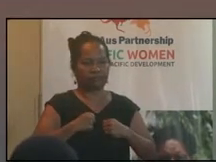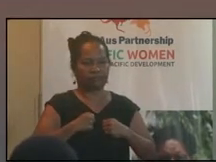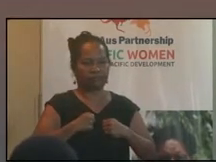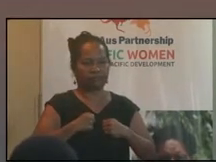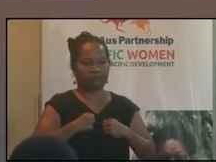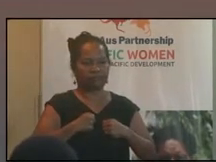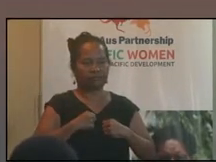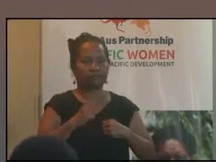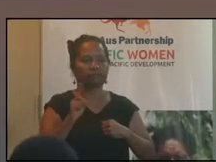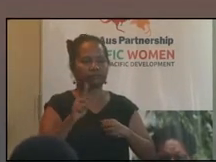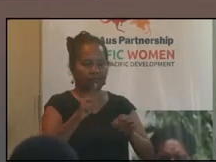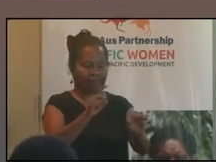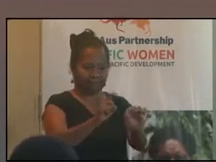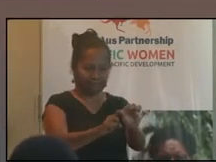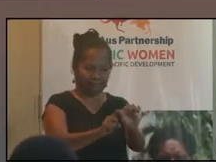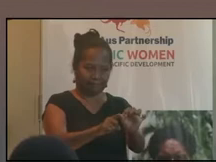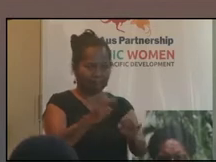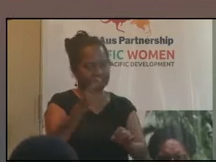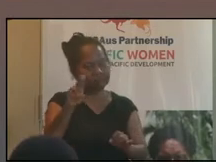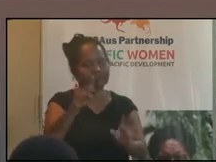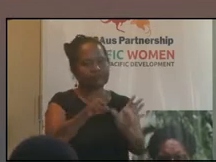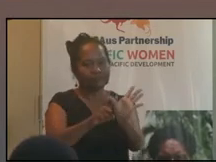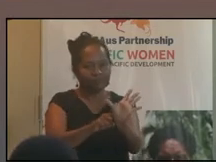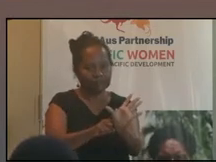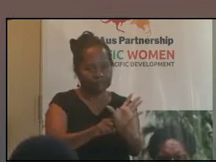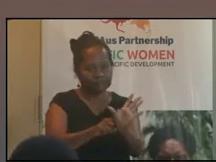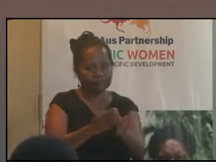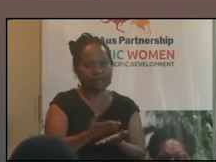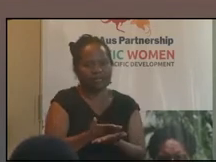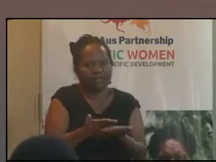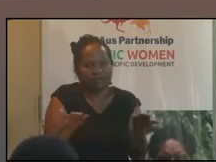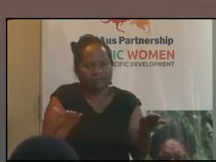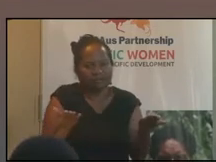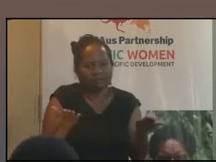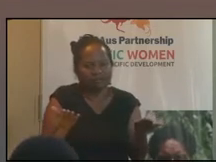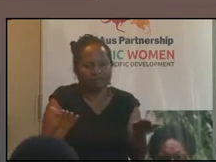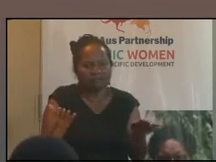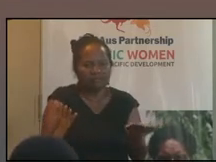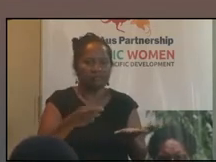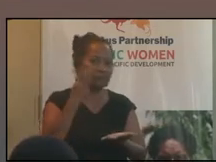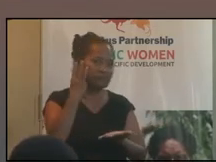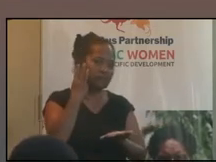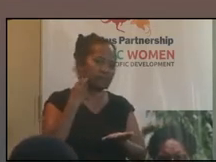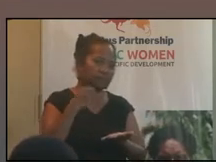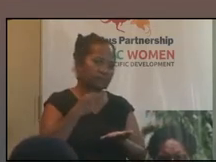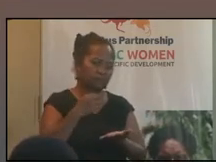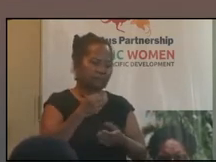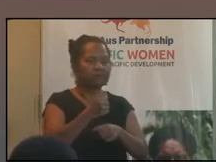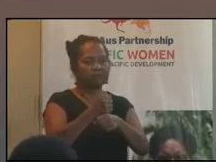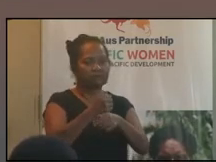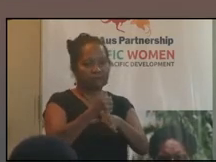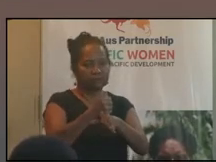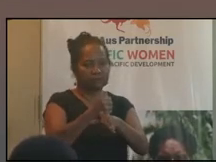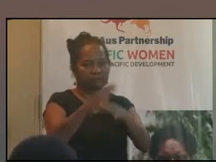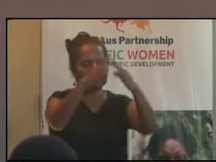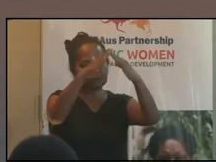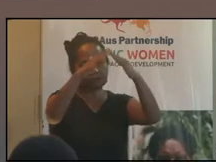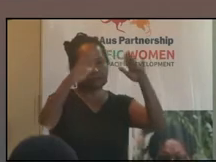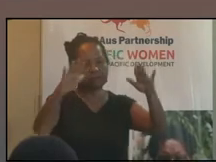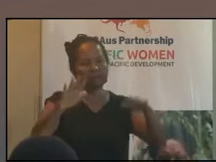been having in the last probably 20 years, how to get our women into the national parliament.